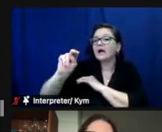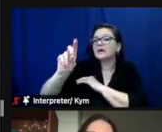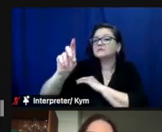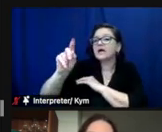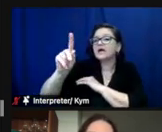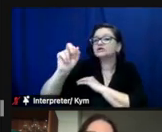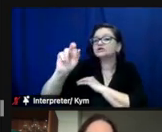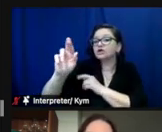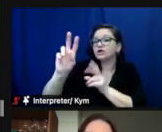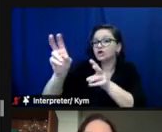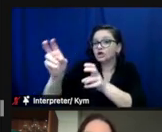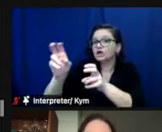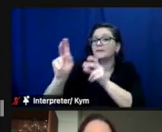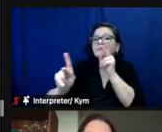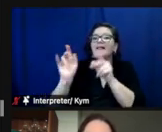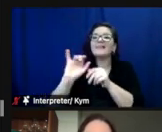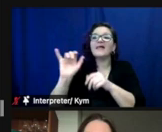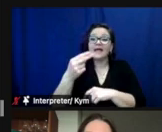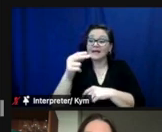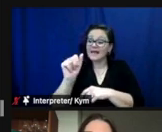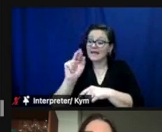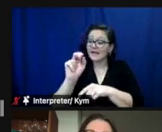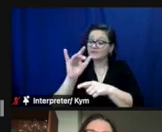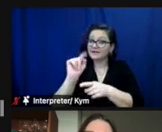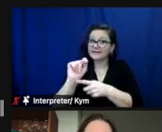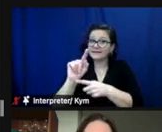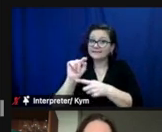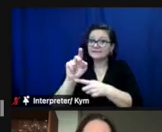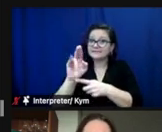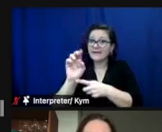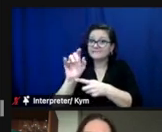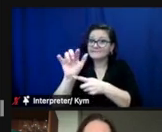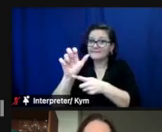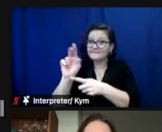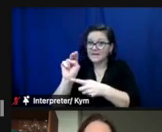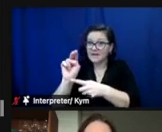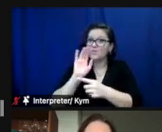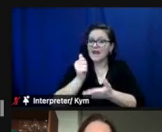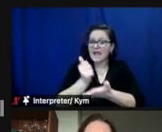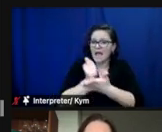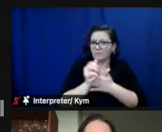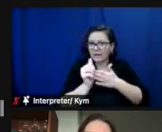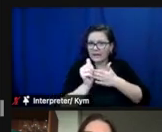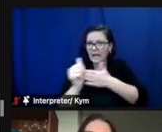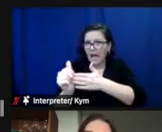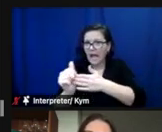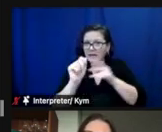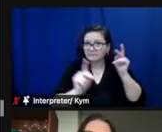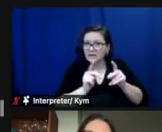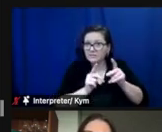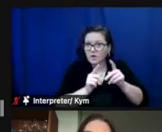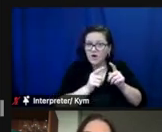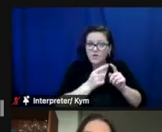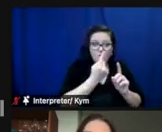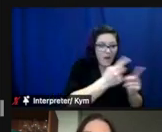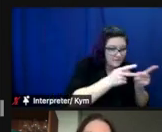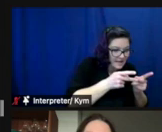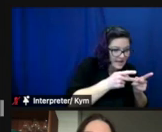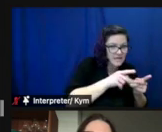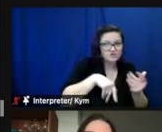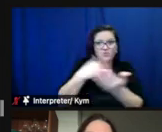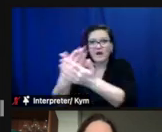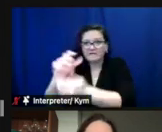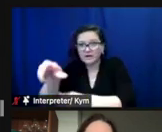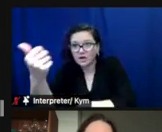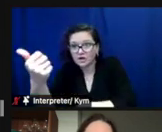from like Harriet Tubman, right? Who took people, who guided them from one location to another. The railroad agents were people